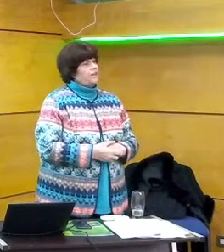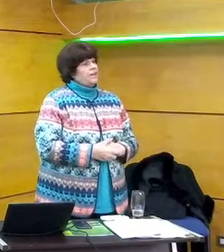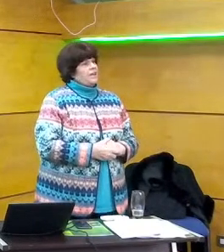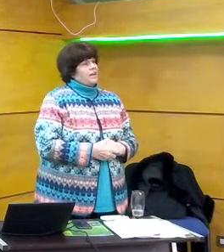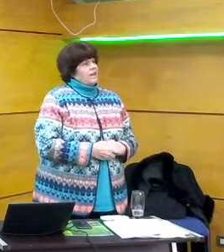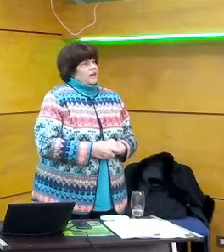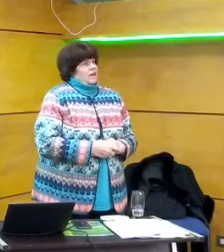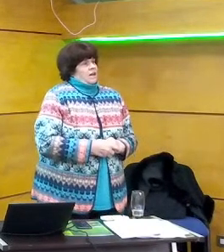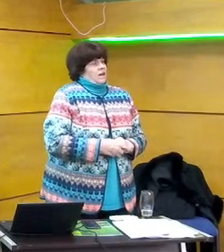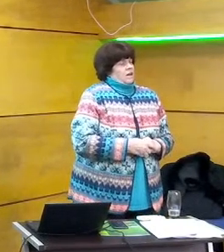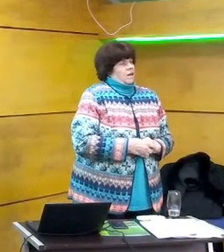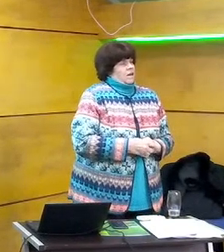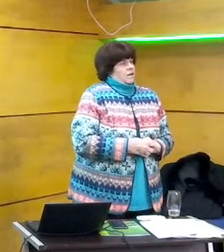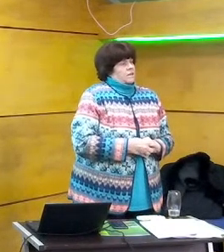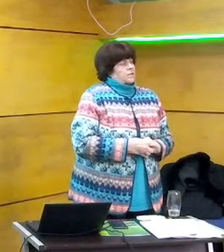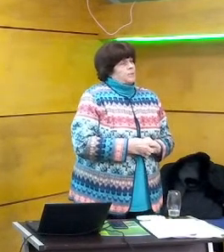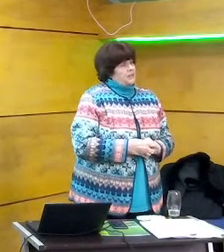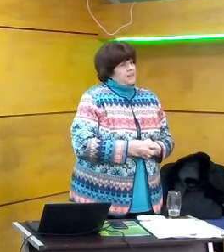with